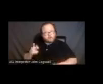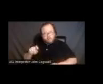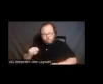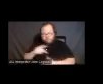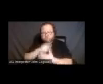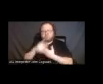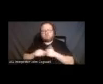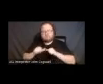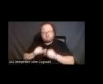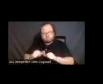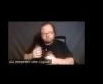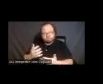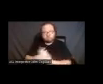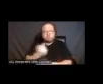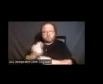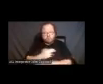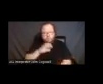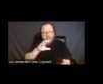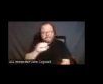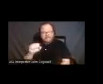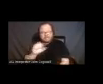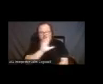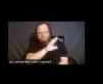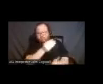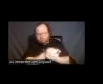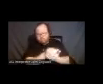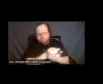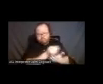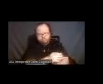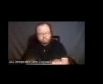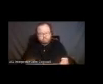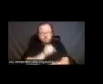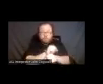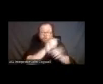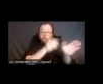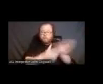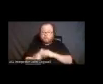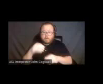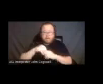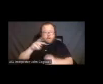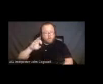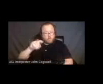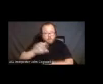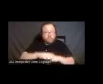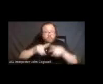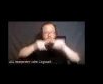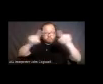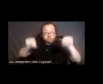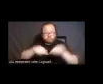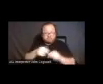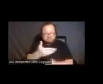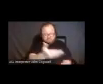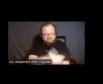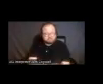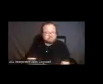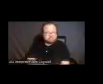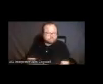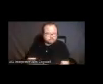continue using a portion of CSS funds. The work plans in WET are up there on your screen.